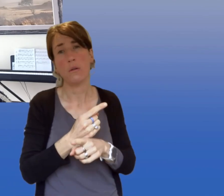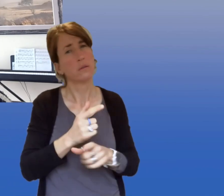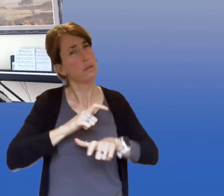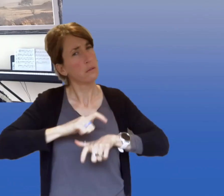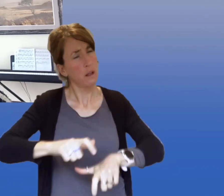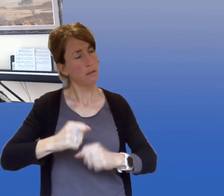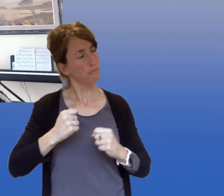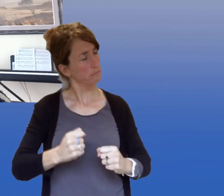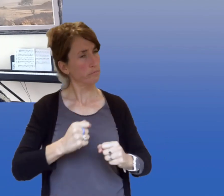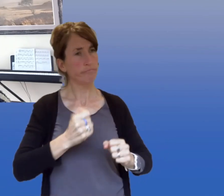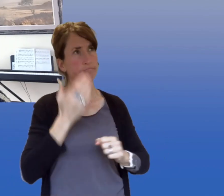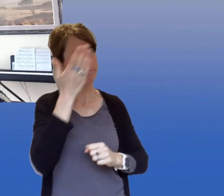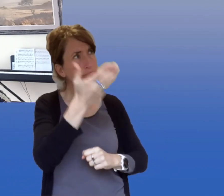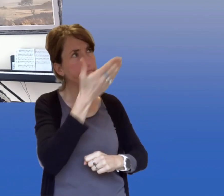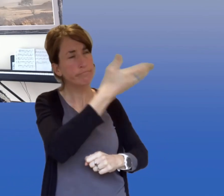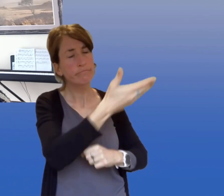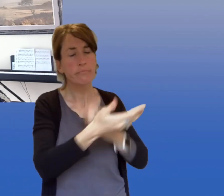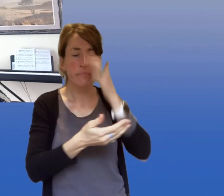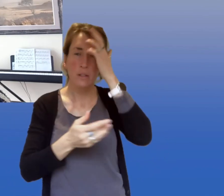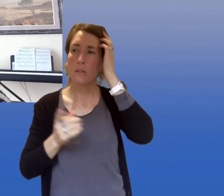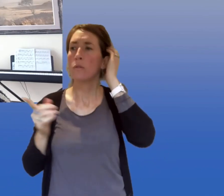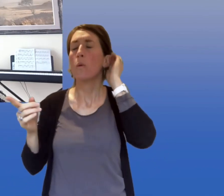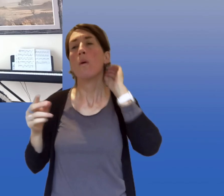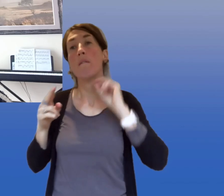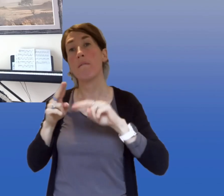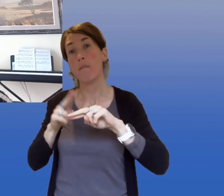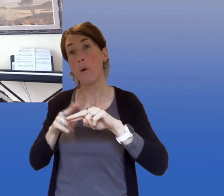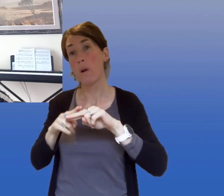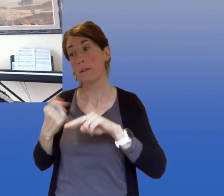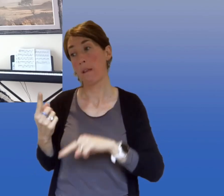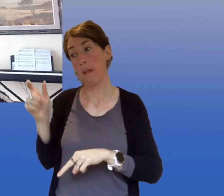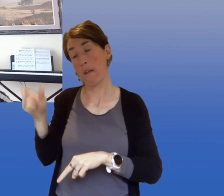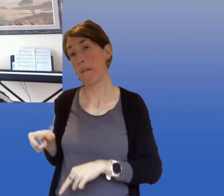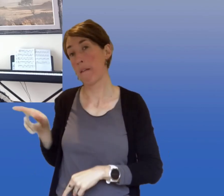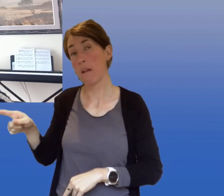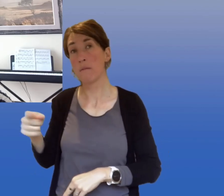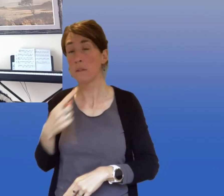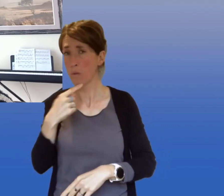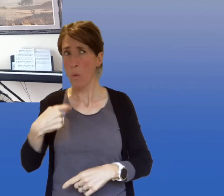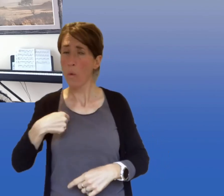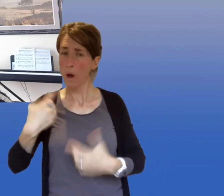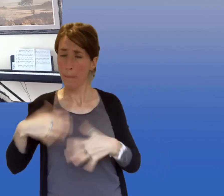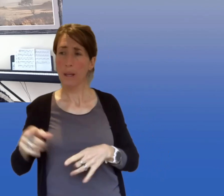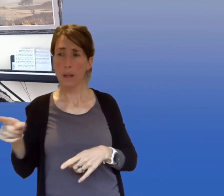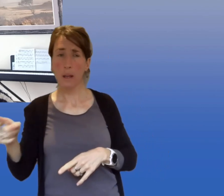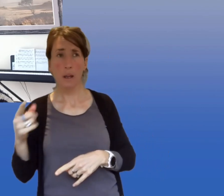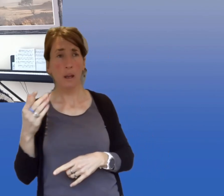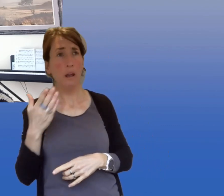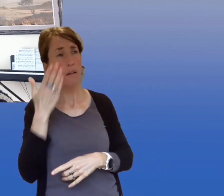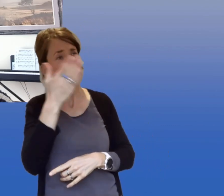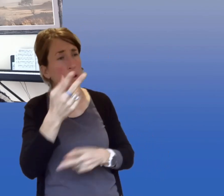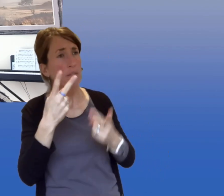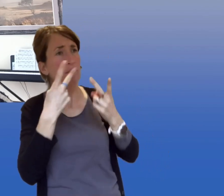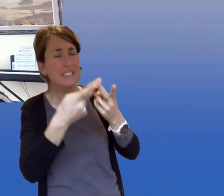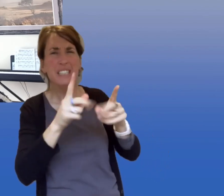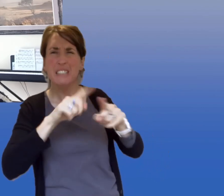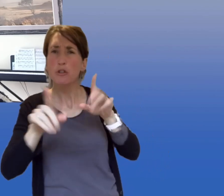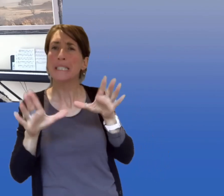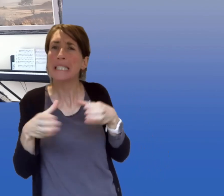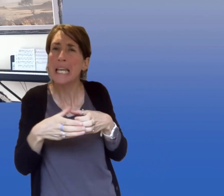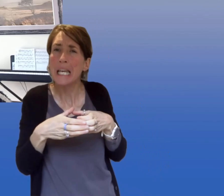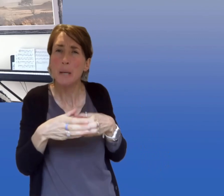focused on that this meeting. She was talking particularly about teams that she's visited in the communities, care at home teams,